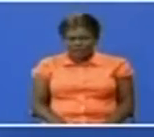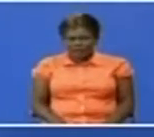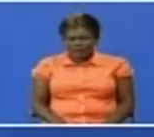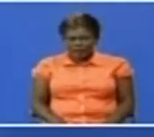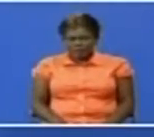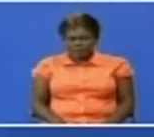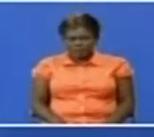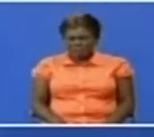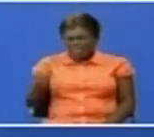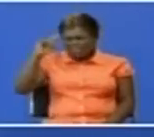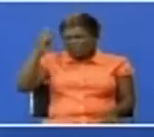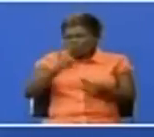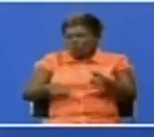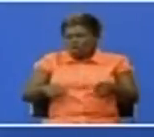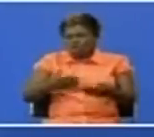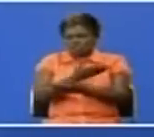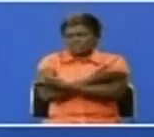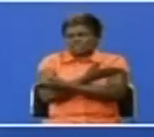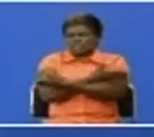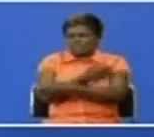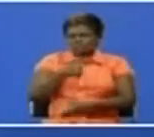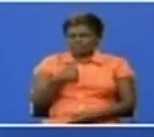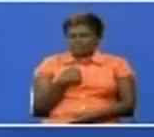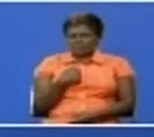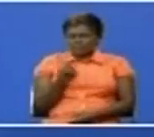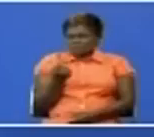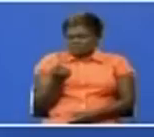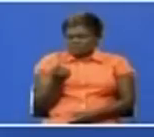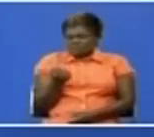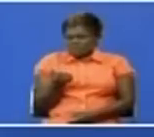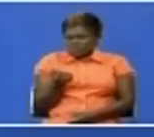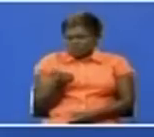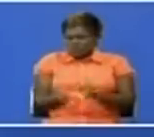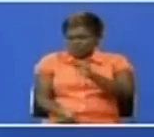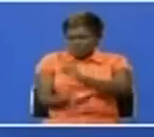What well, I think you should just give us a 360 then.